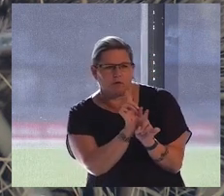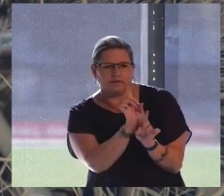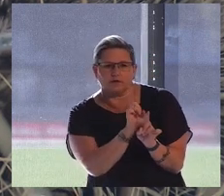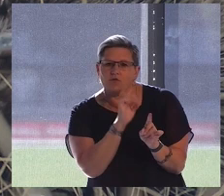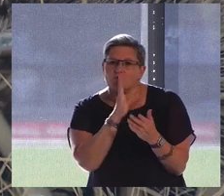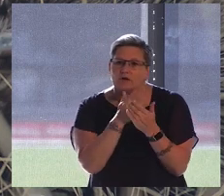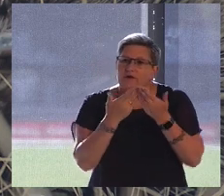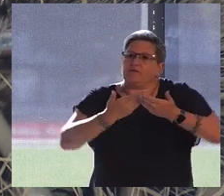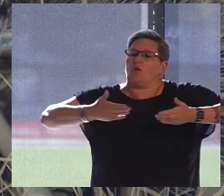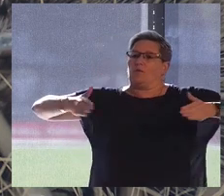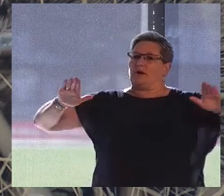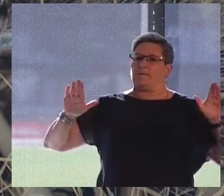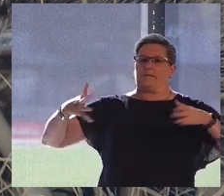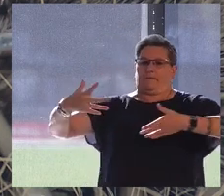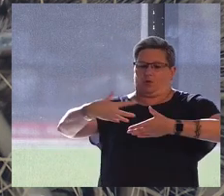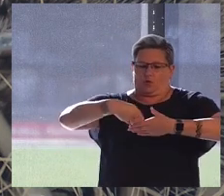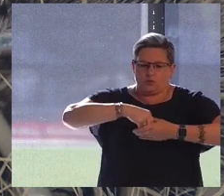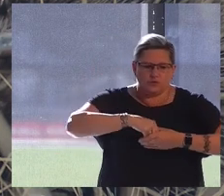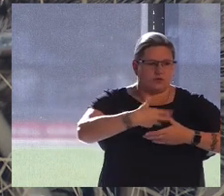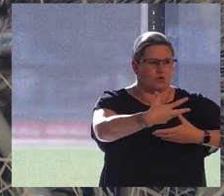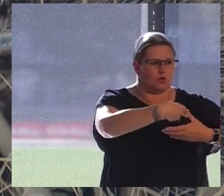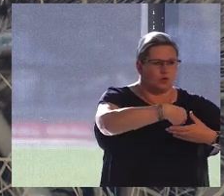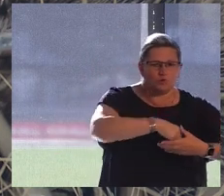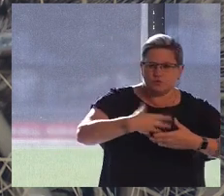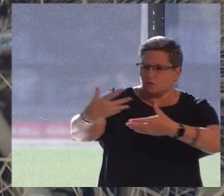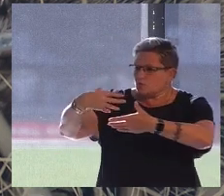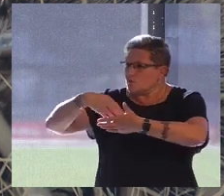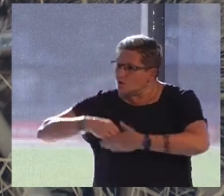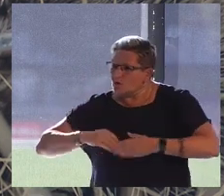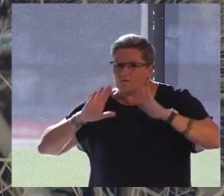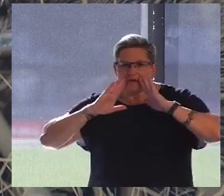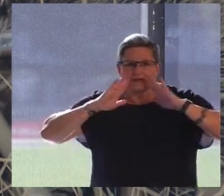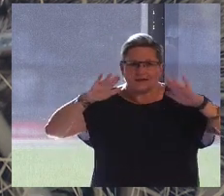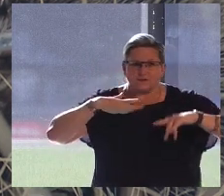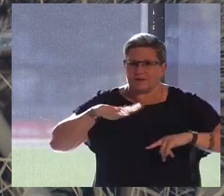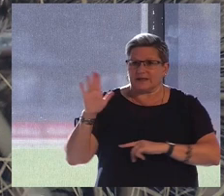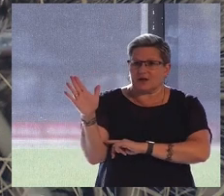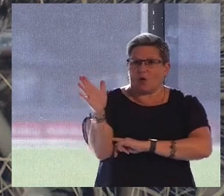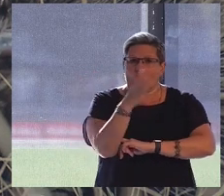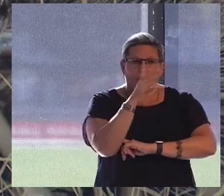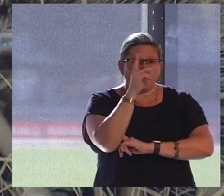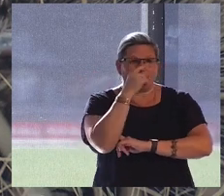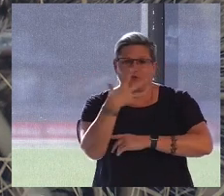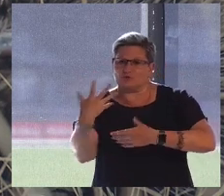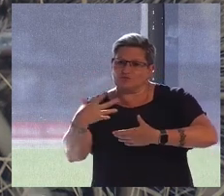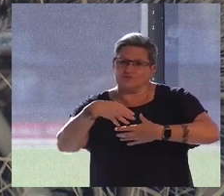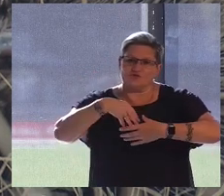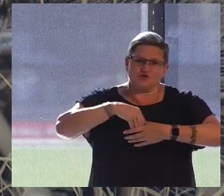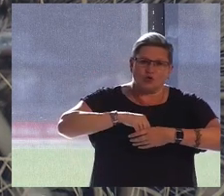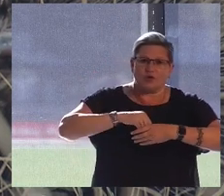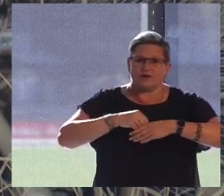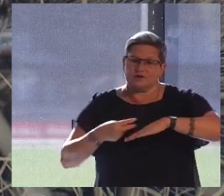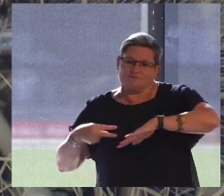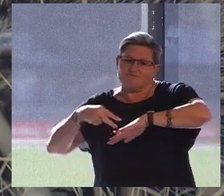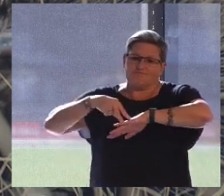to say, that's fantastic. You know, we need everyone. It is never too late to come and stand up for